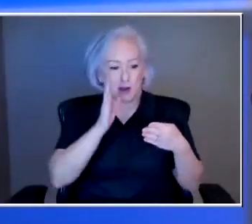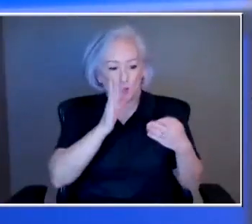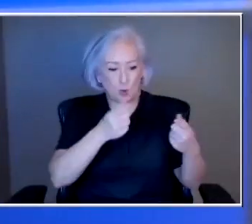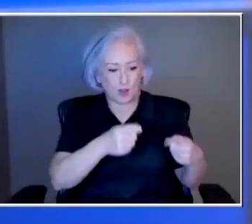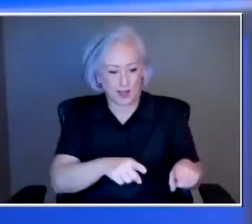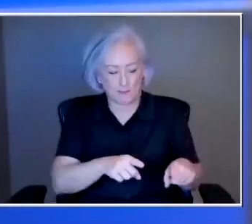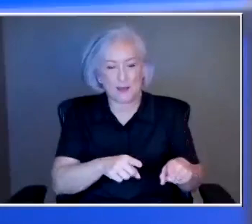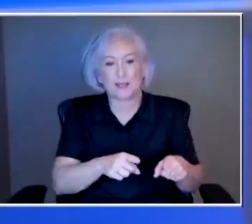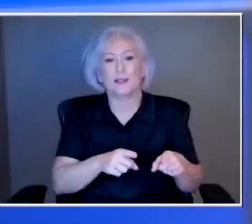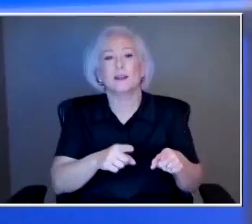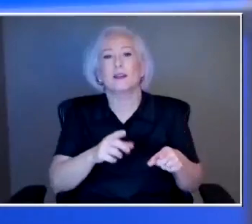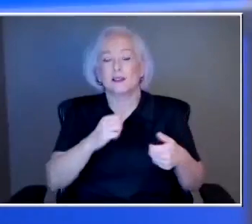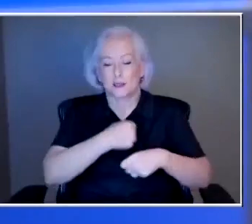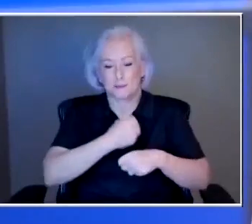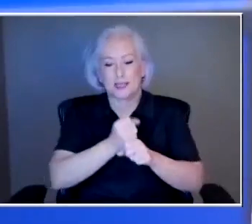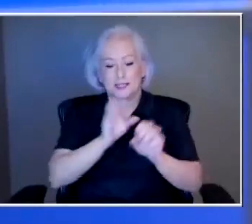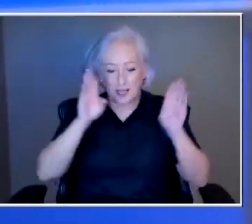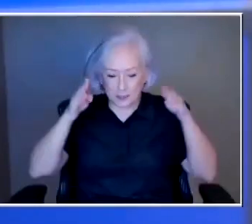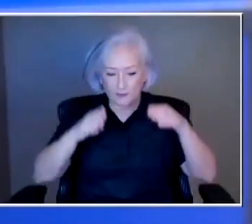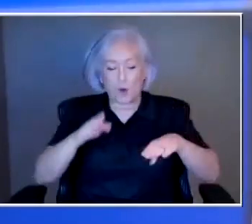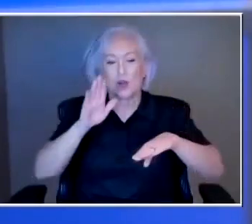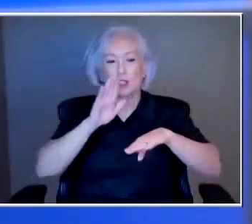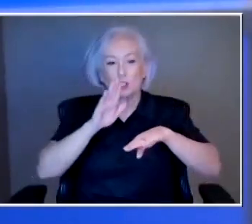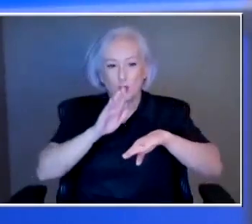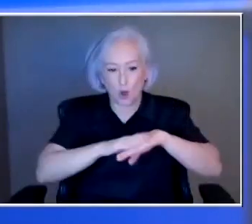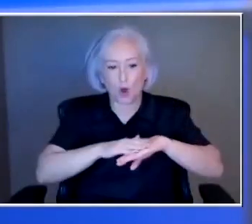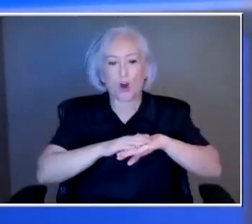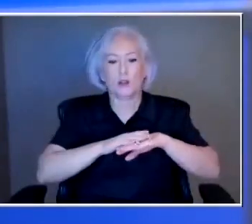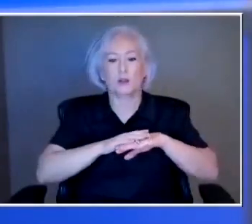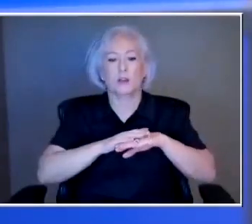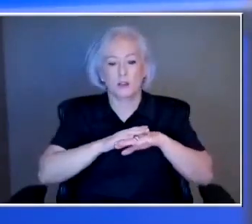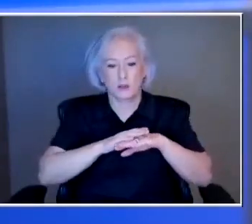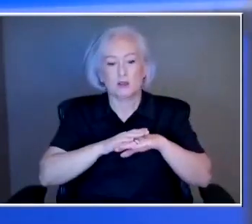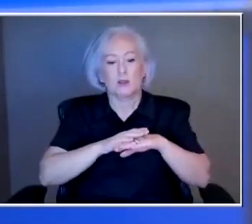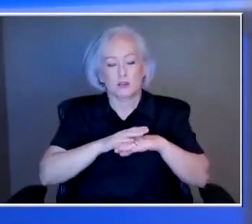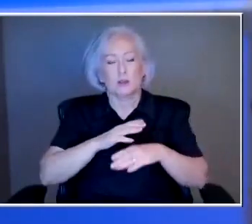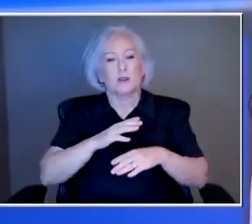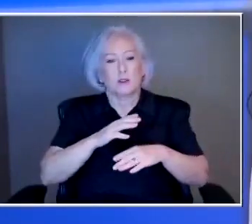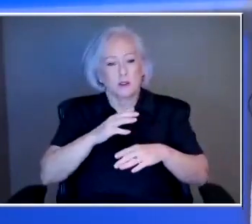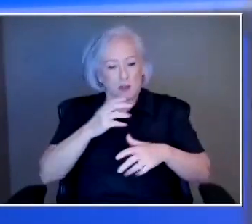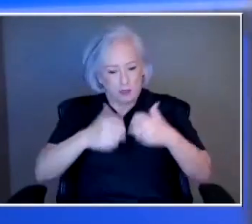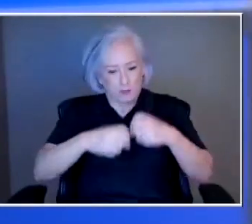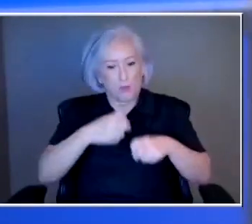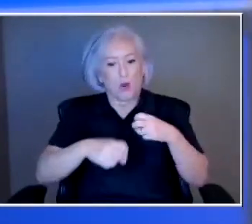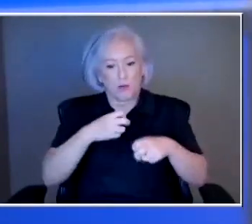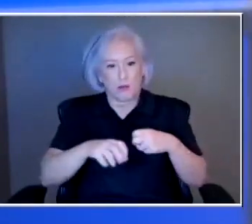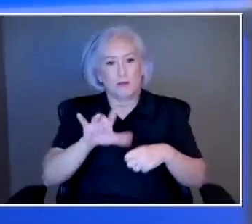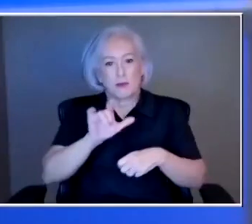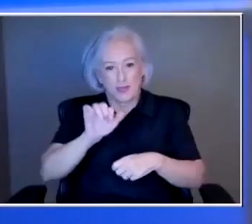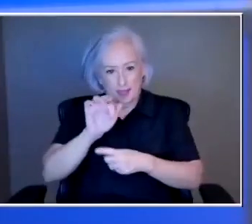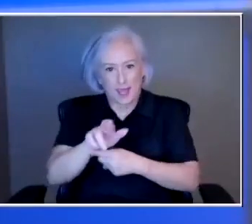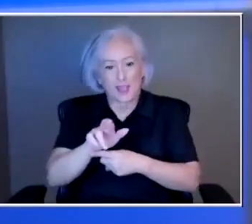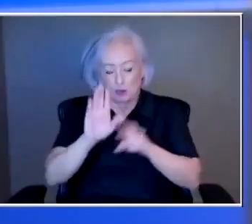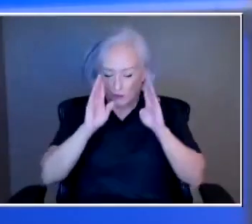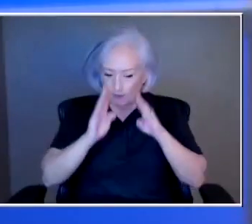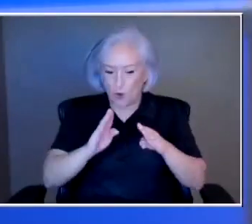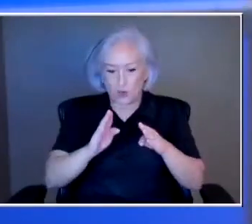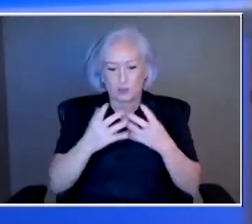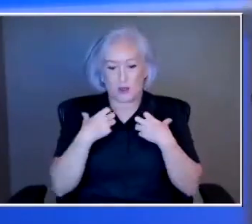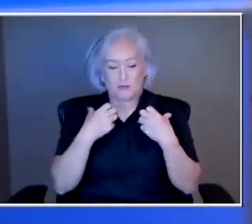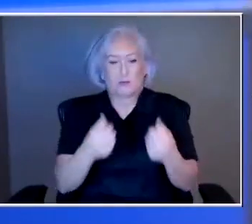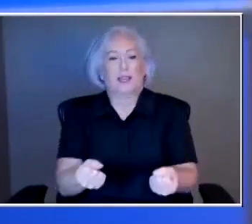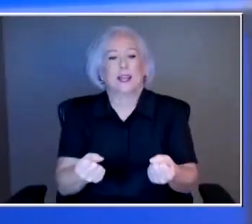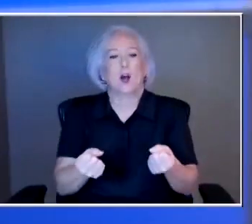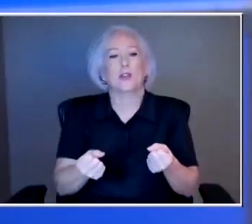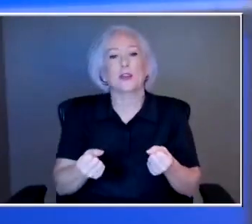and fight the battle at hand, and put my focus on battling the cancer. And so it made it easier for